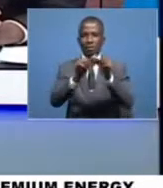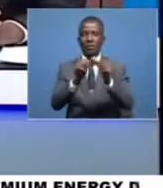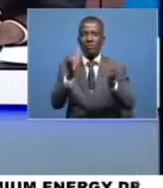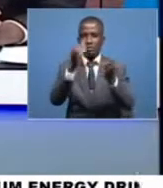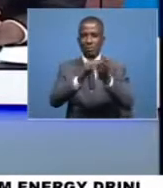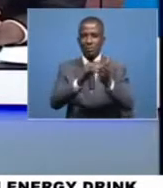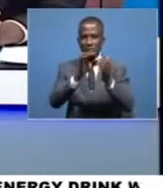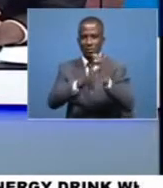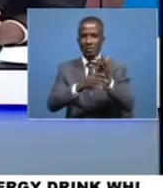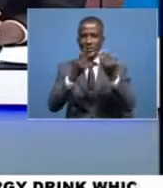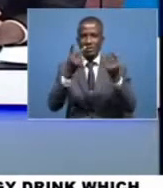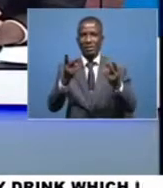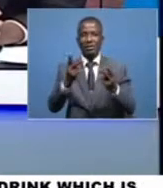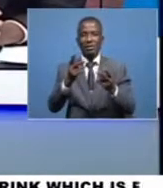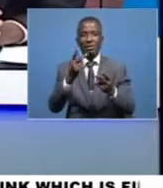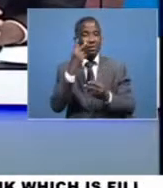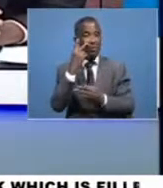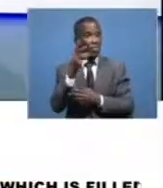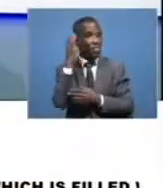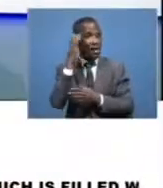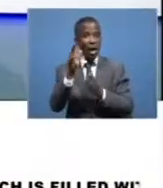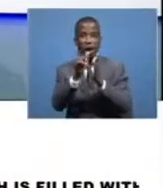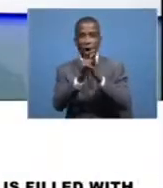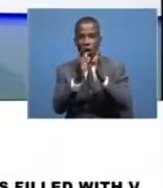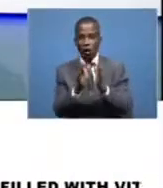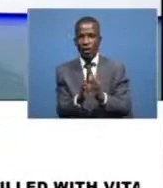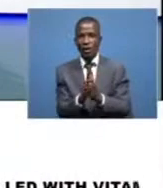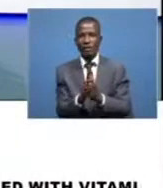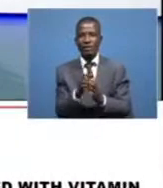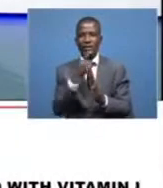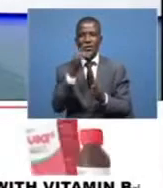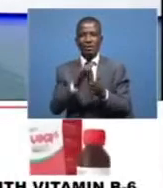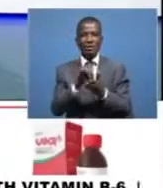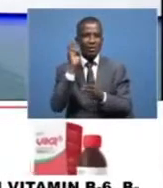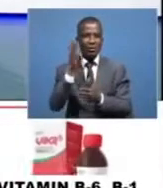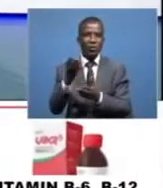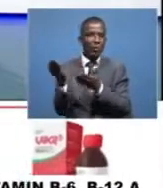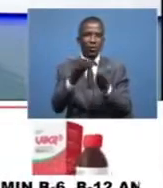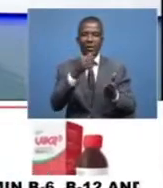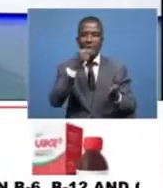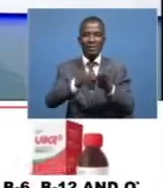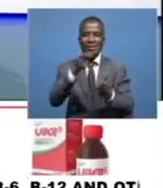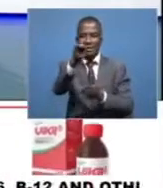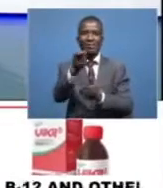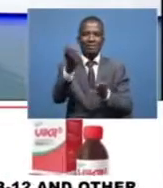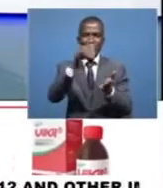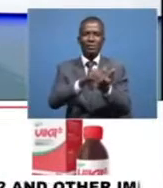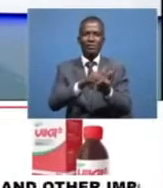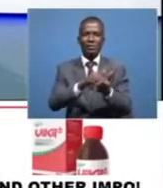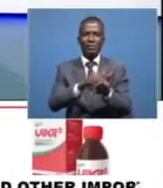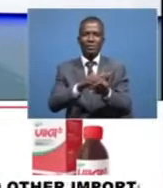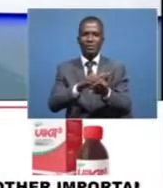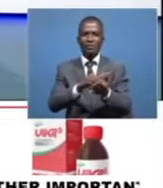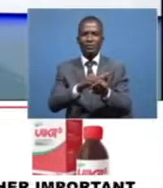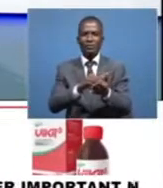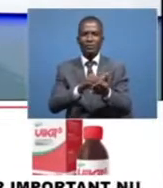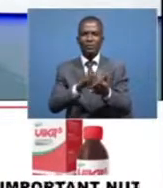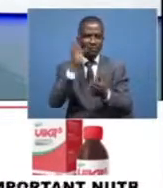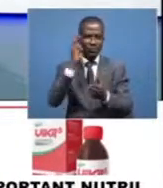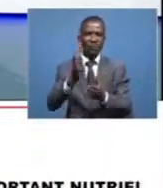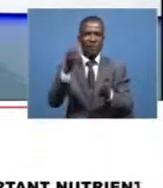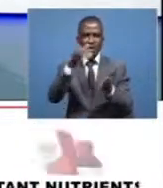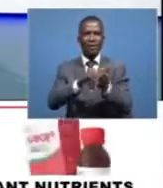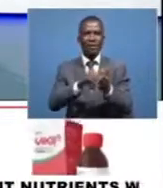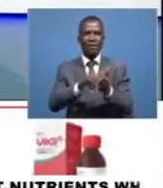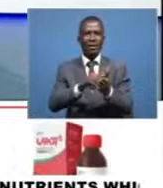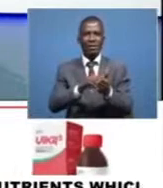before that, you heard counsel for the petitioner raising a couple of issues that they wish to file an application for review